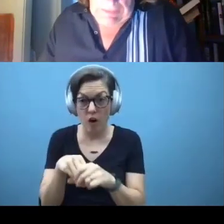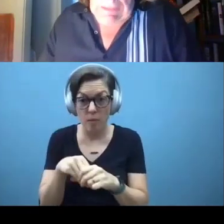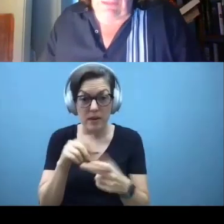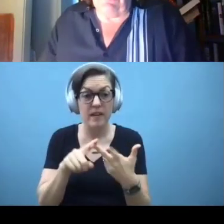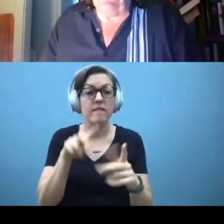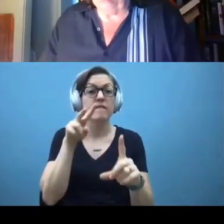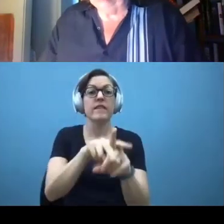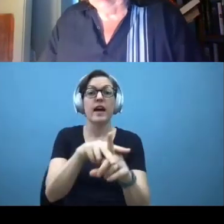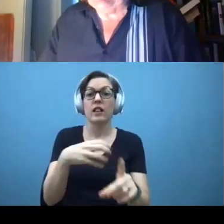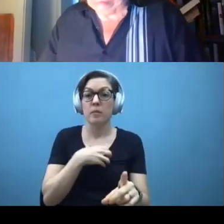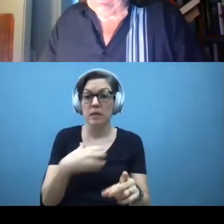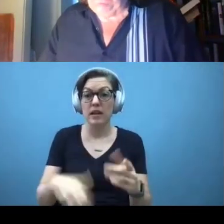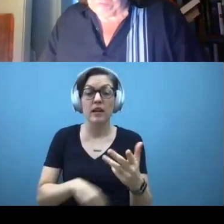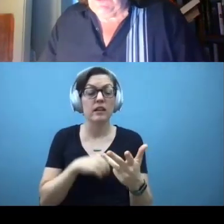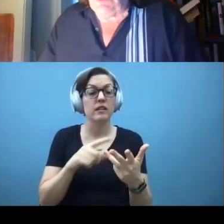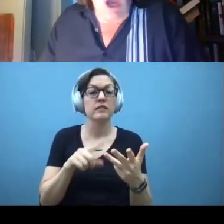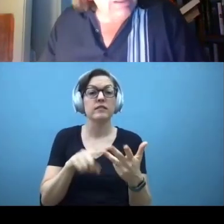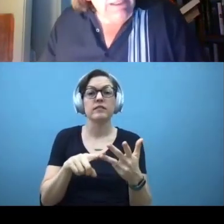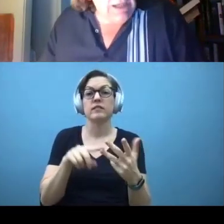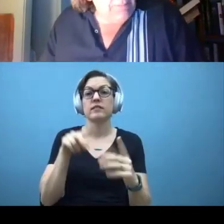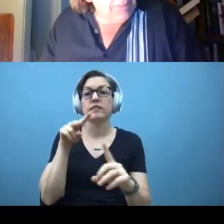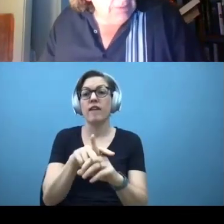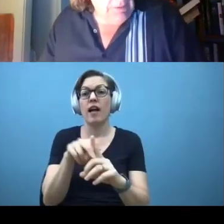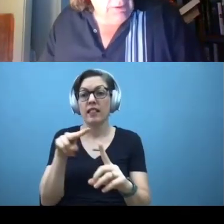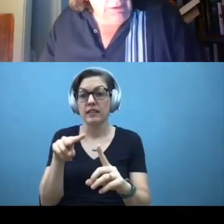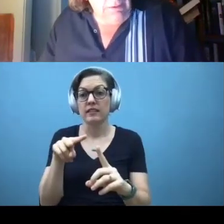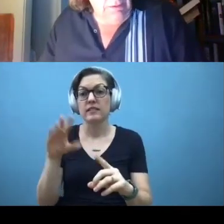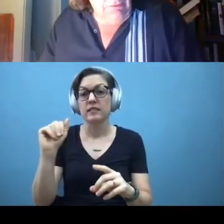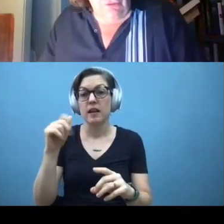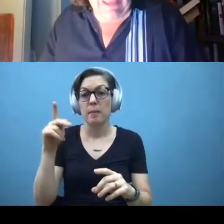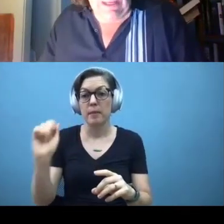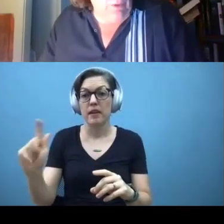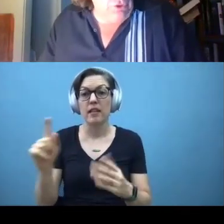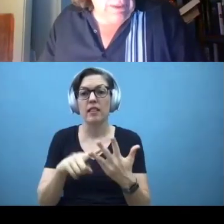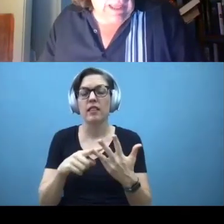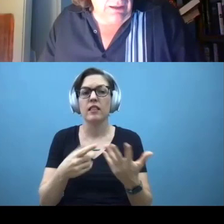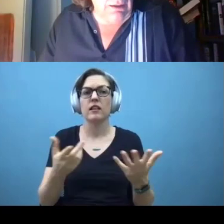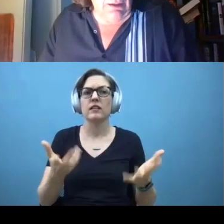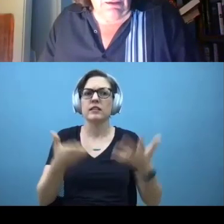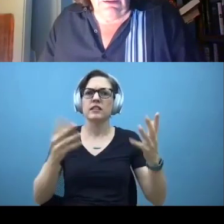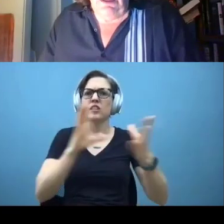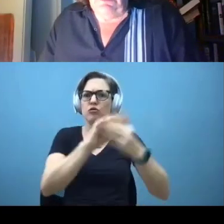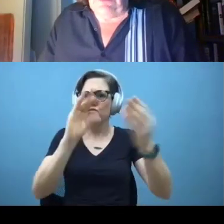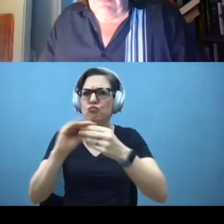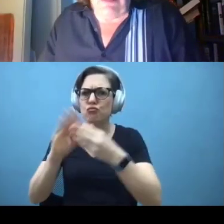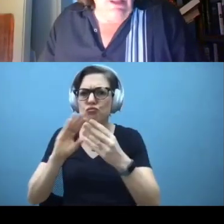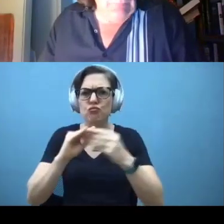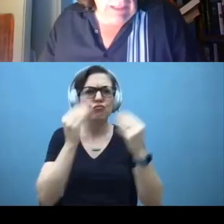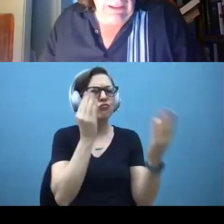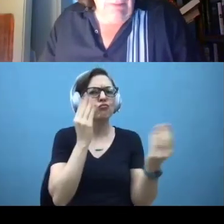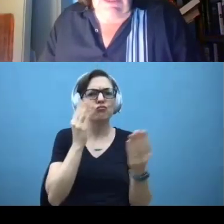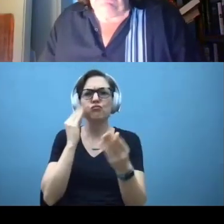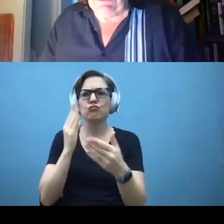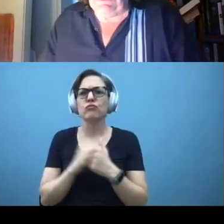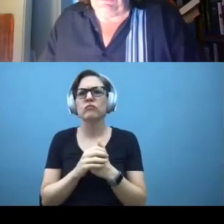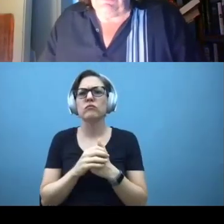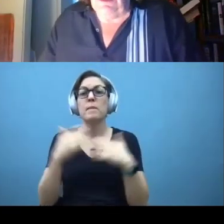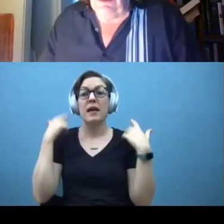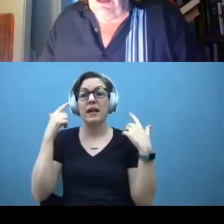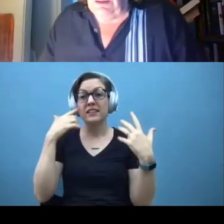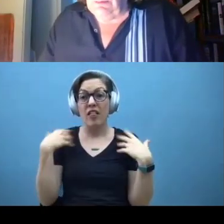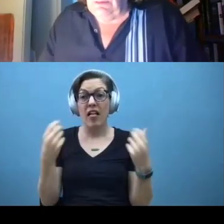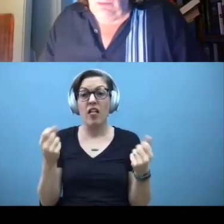filing appeals, talking it up. Just anywhere you can, state mental health planning committee